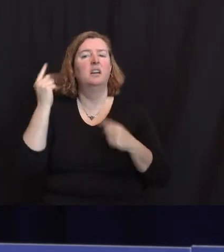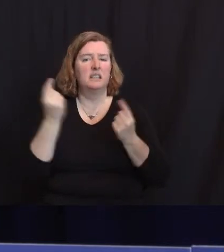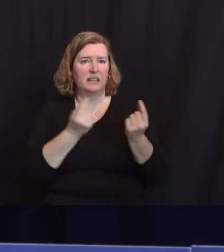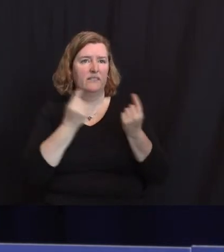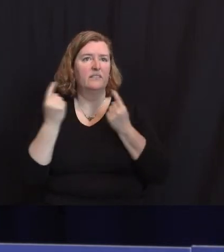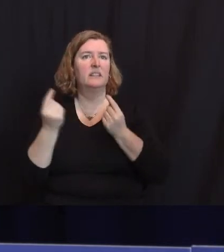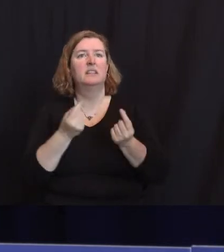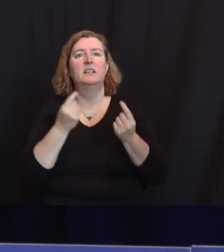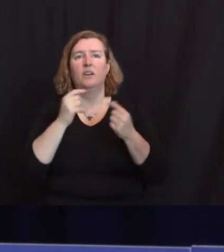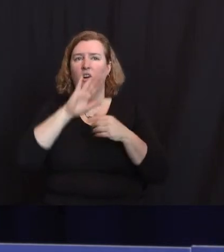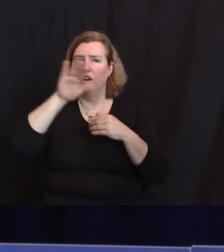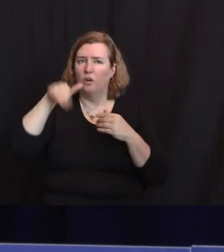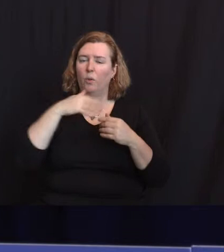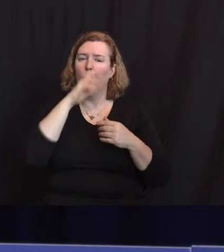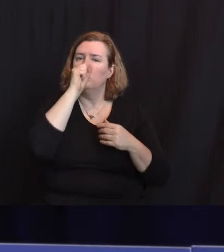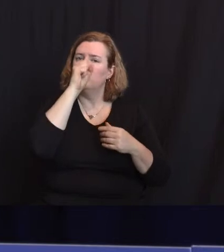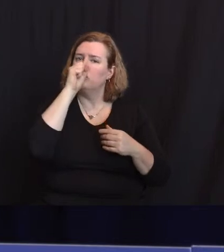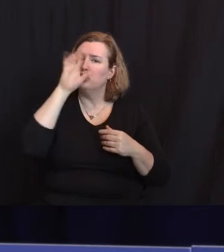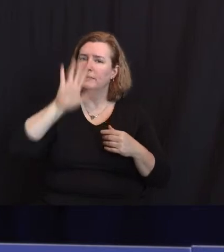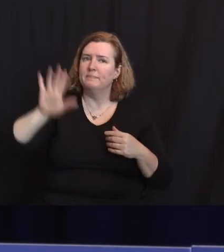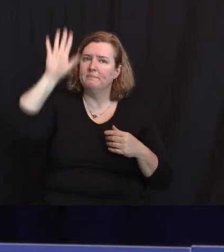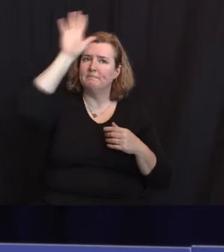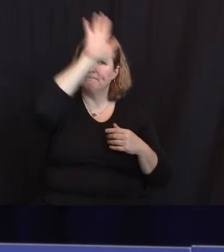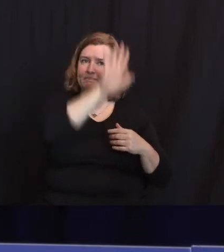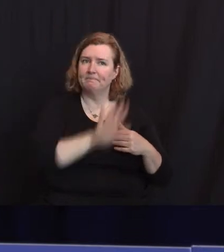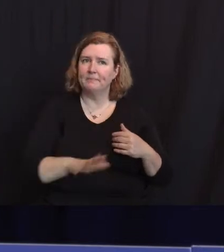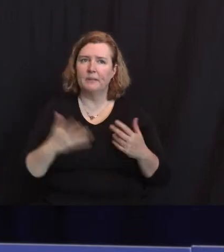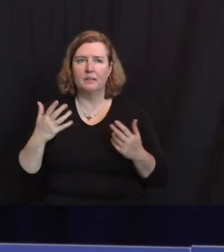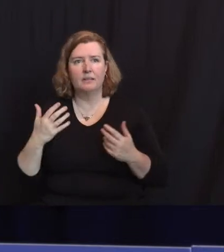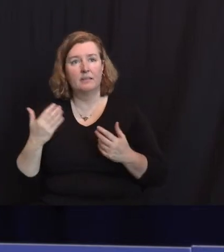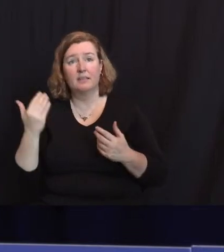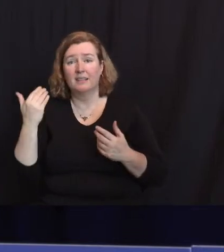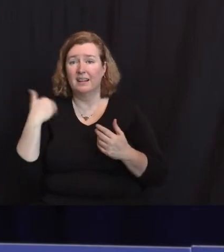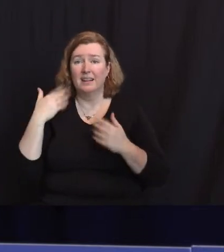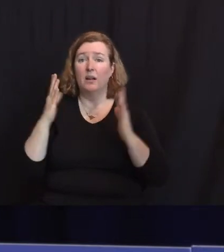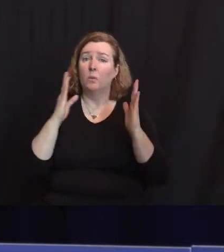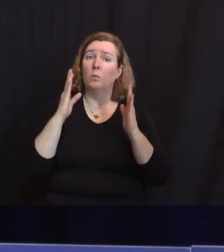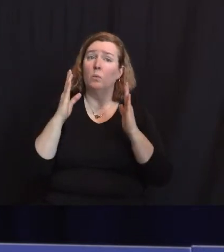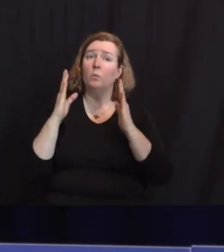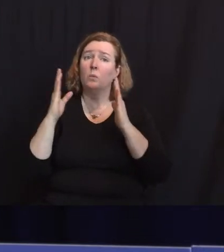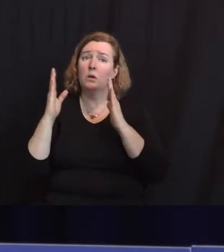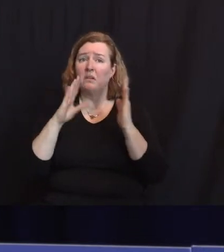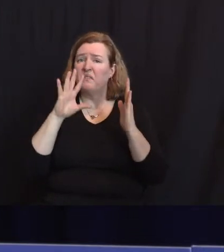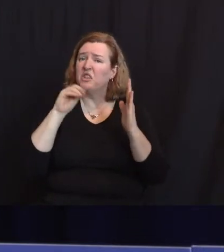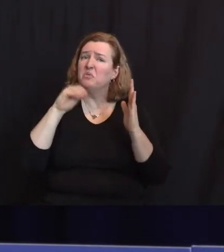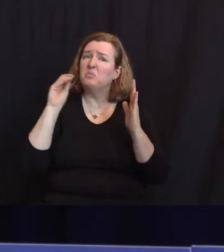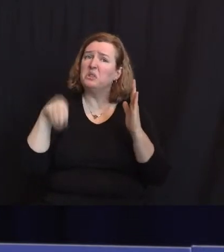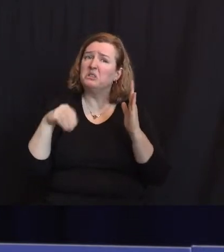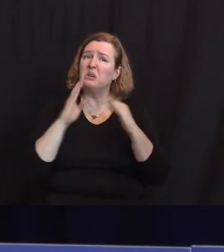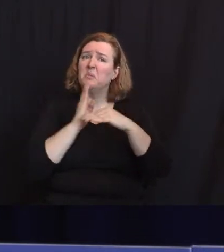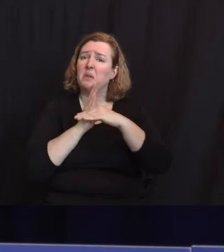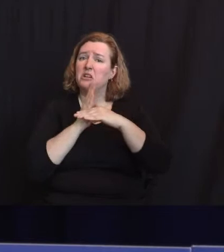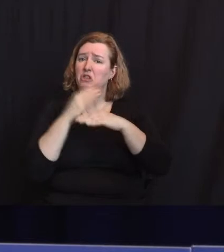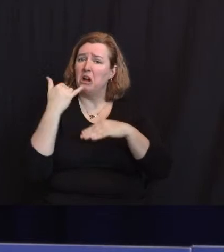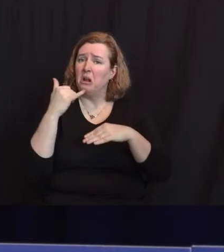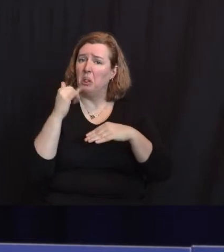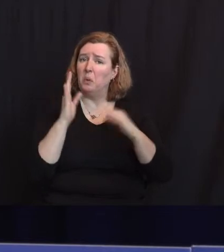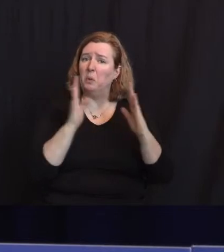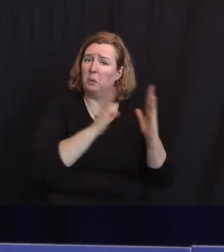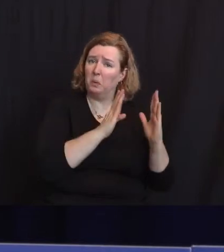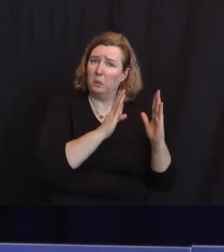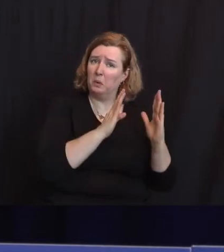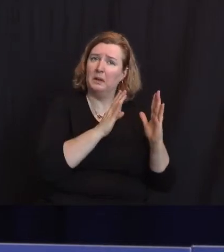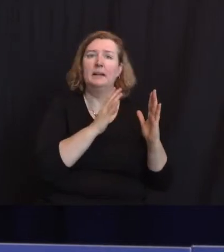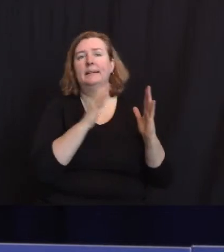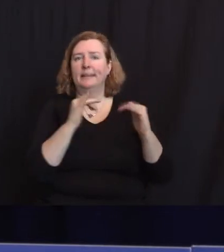may recall 2 months ago, we were moving half of our counties to moderate, to yellow. We are back to